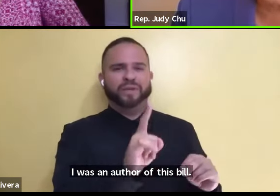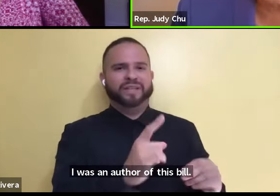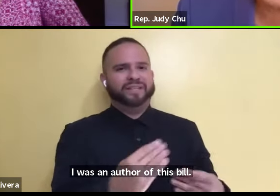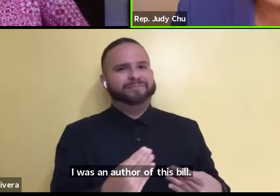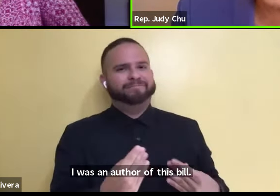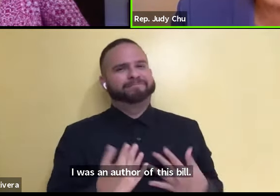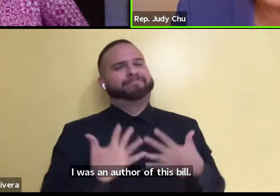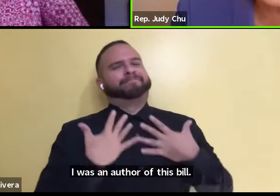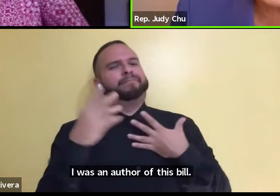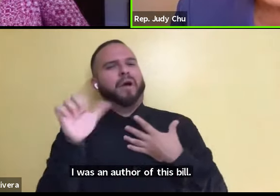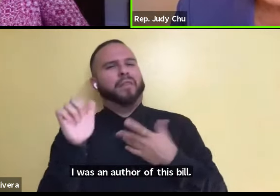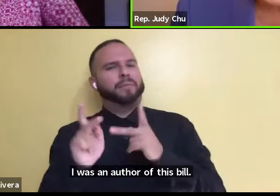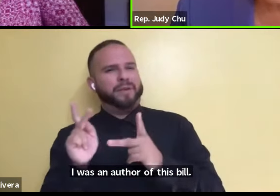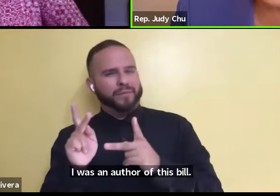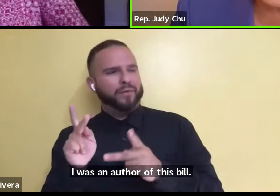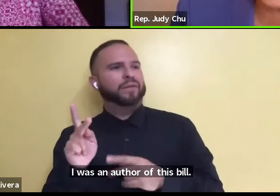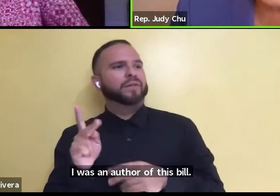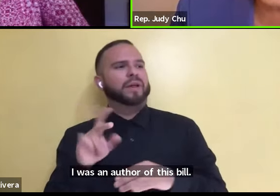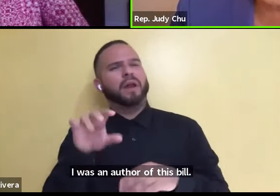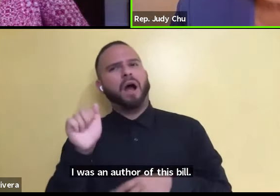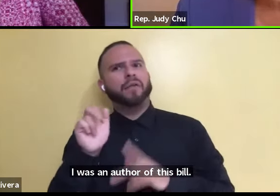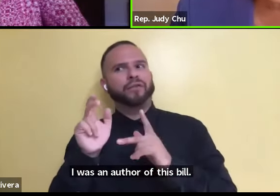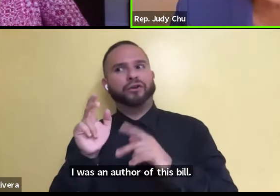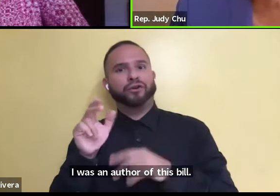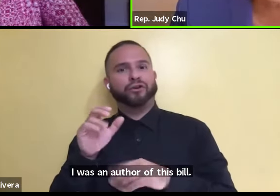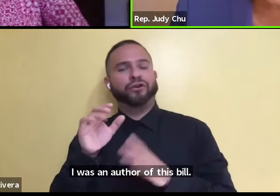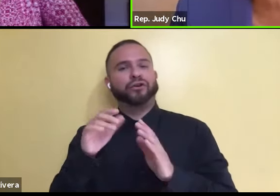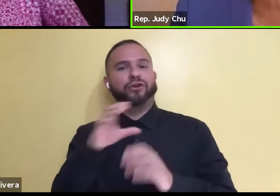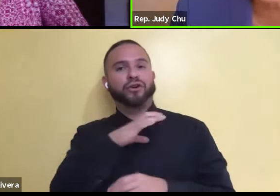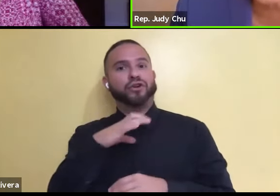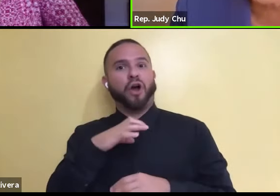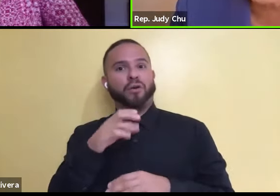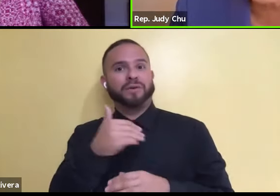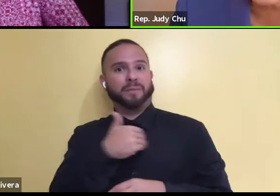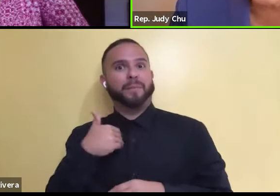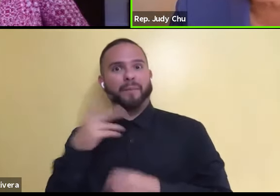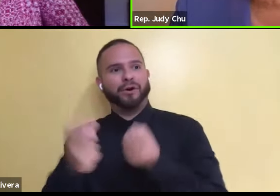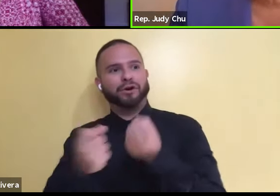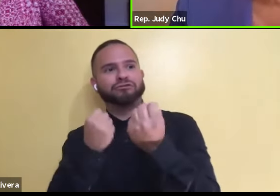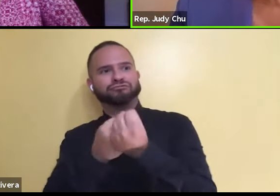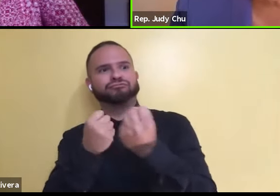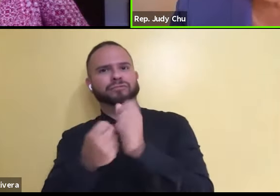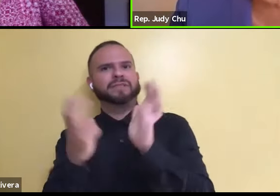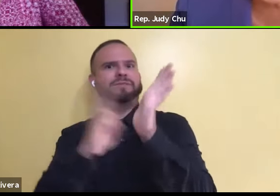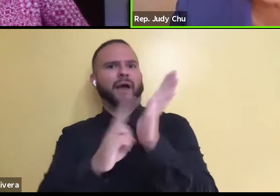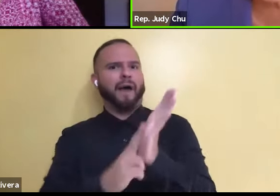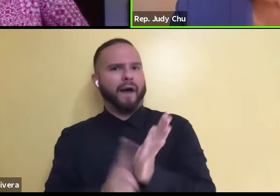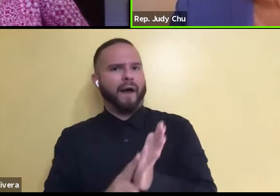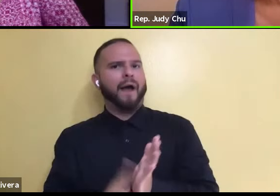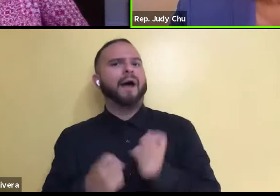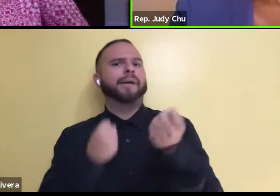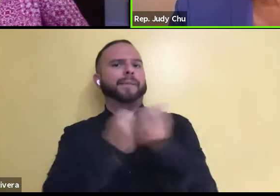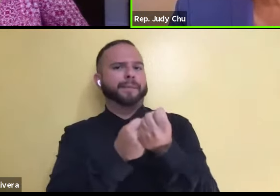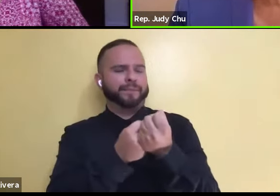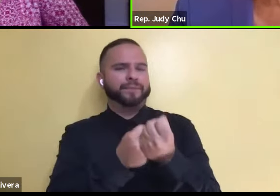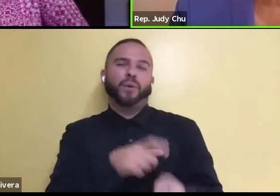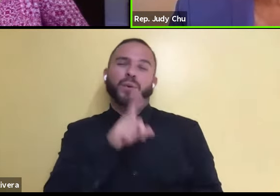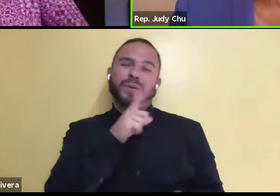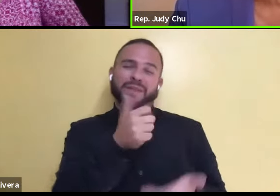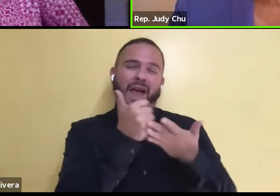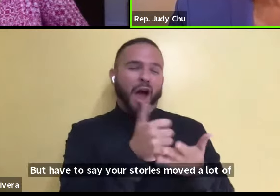co-sponsors from the members of Congress after that. So it really does help for you to tell your stories.